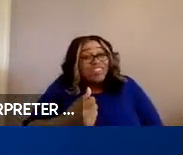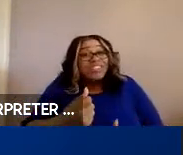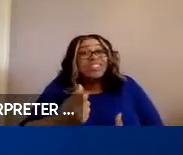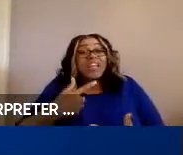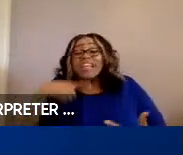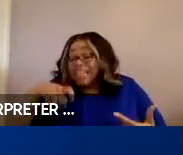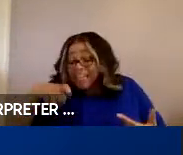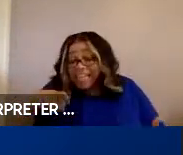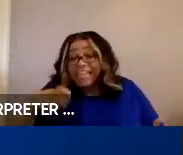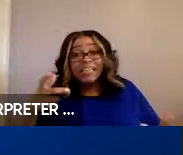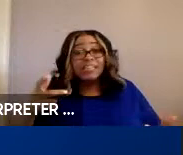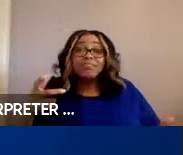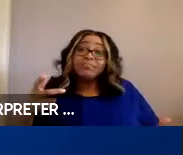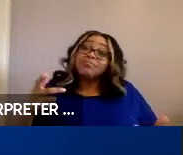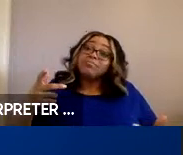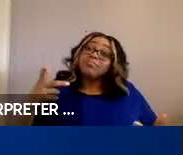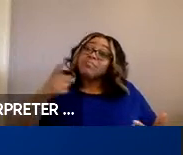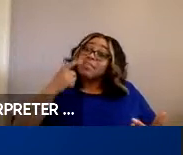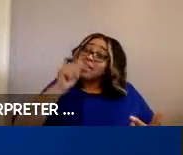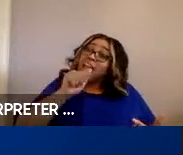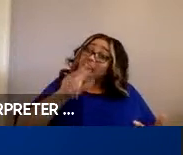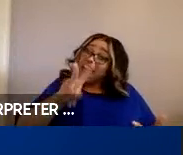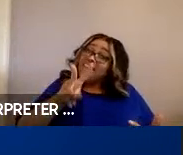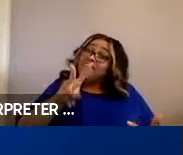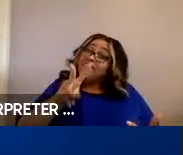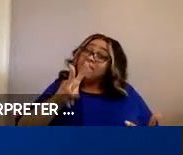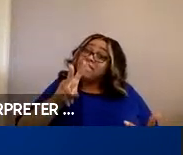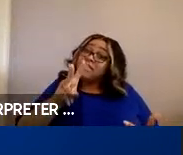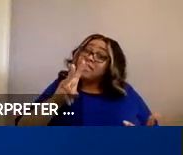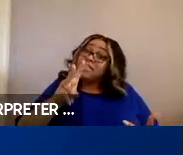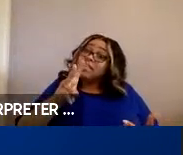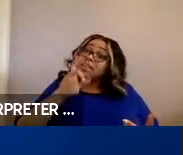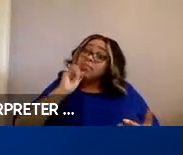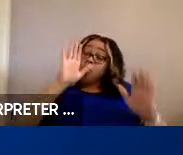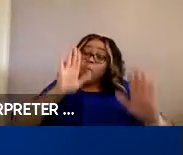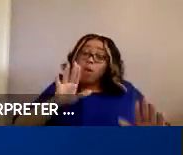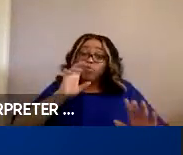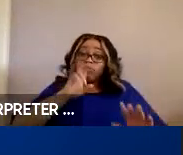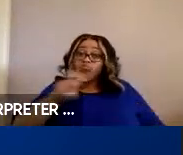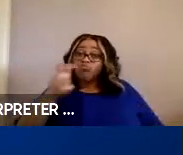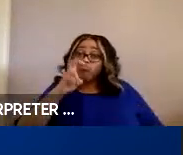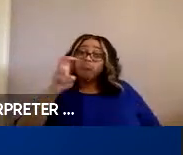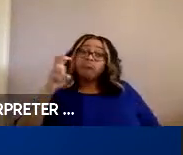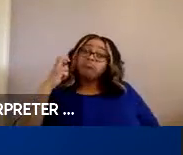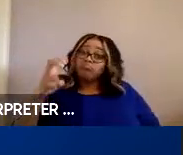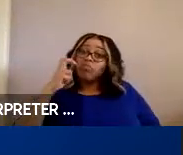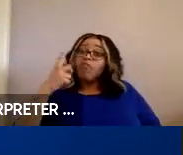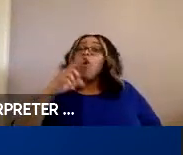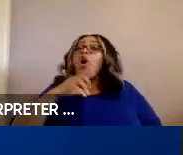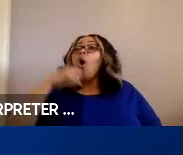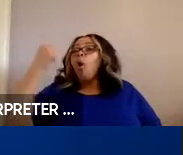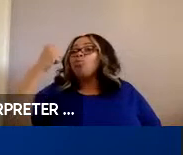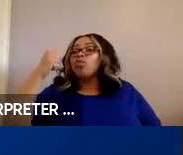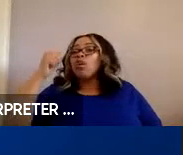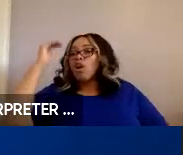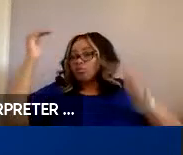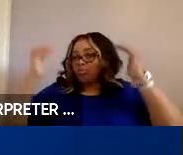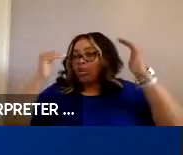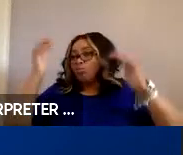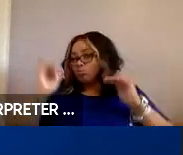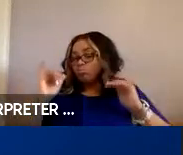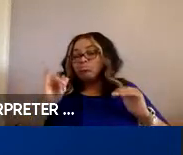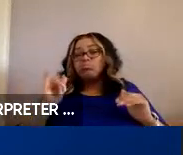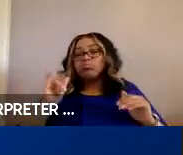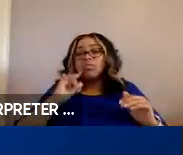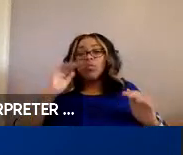to be done because, AV would be potentially a wonderful transport option for older adults. So yes, it